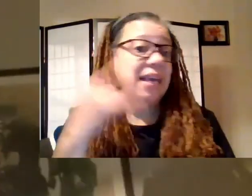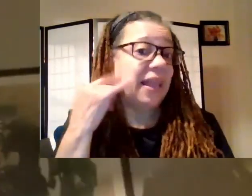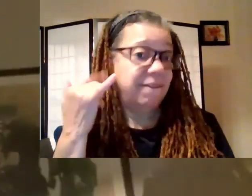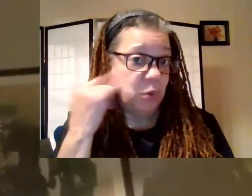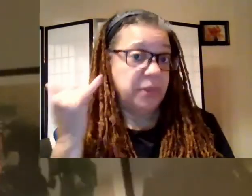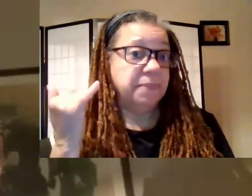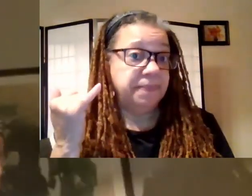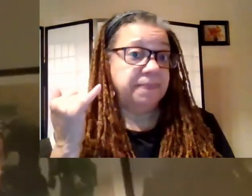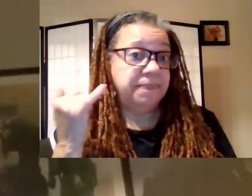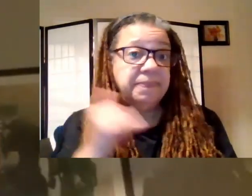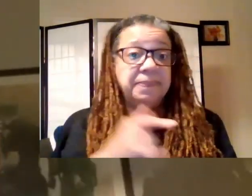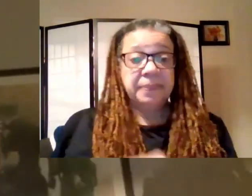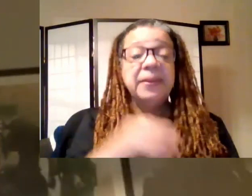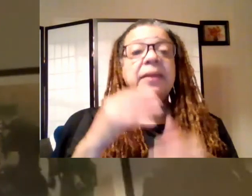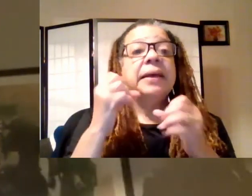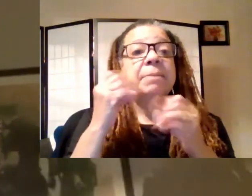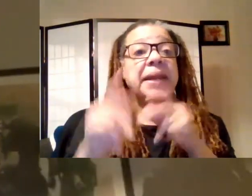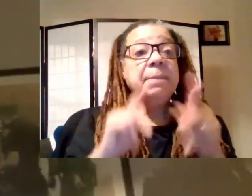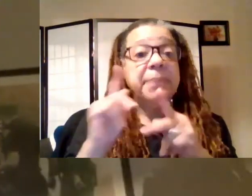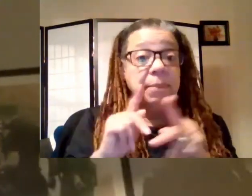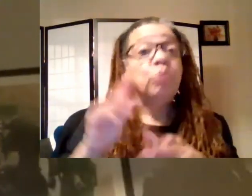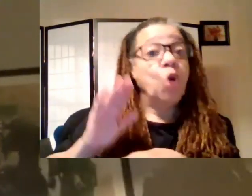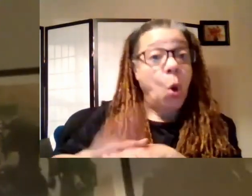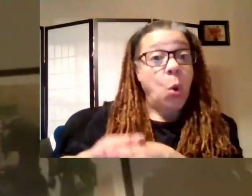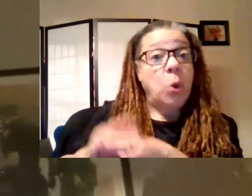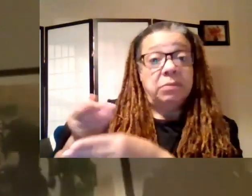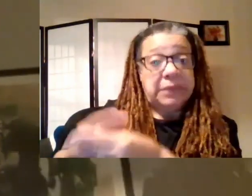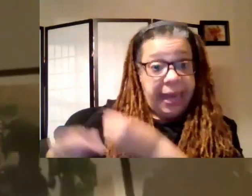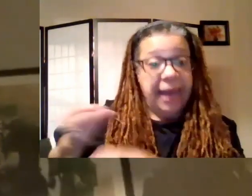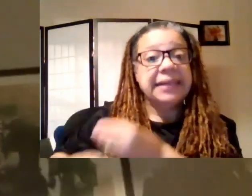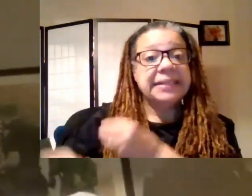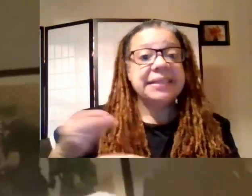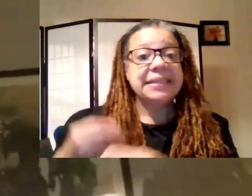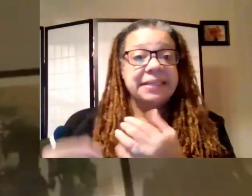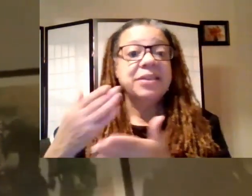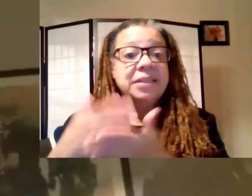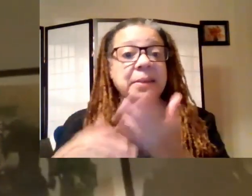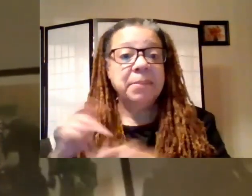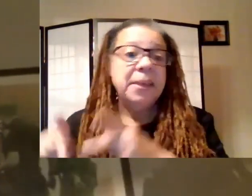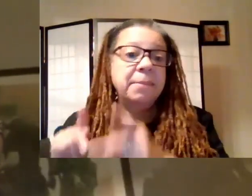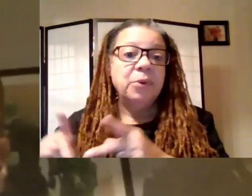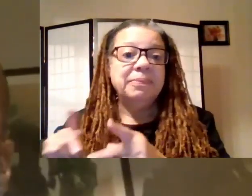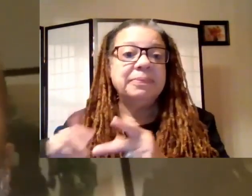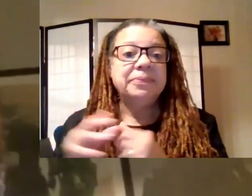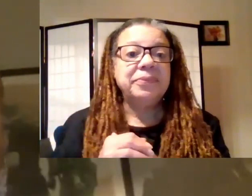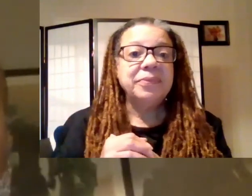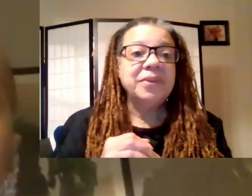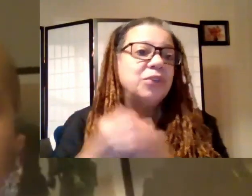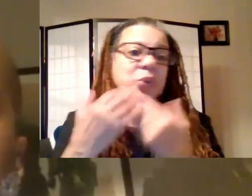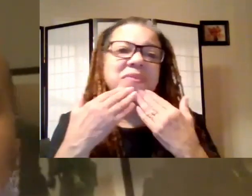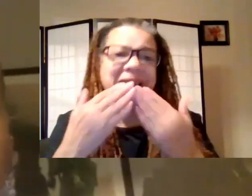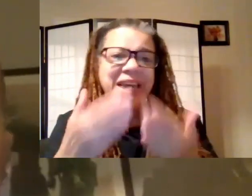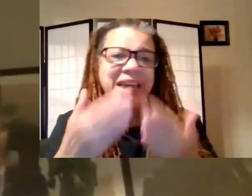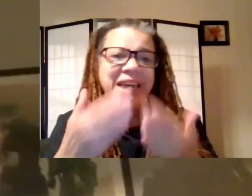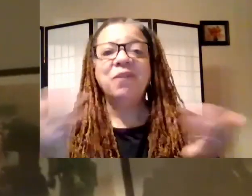we do have a number of people in the room who are either on dialysis or who care for people who are on dialysis. So thank you all for being here, and